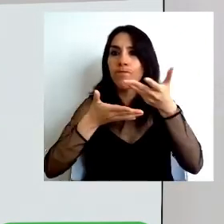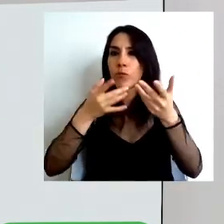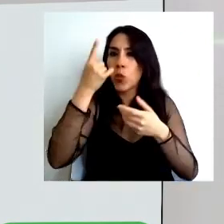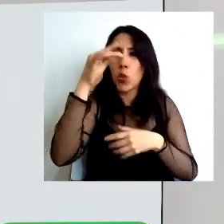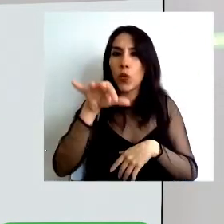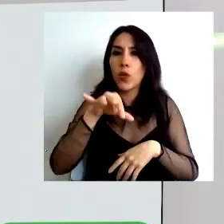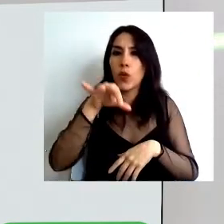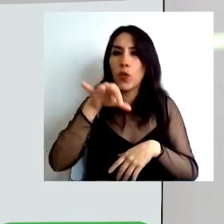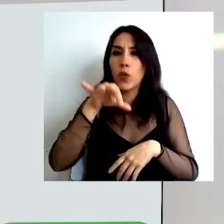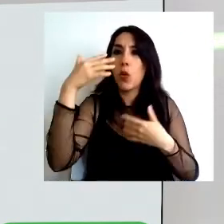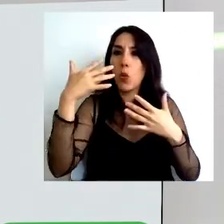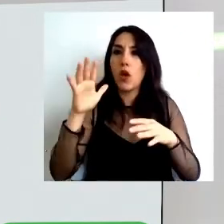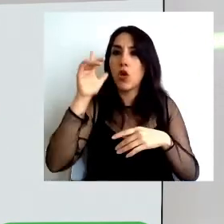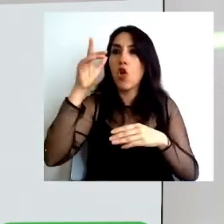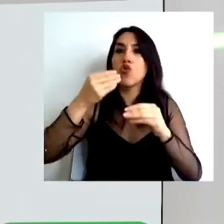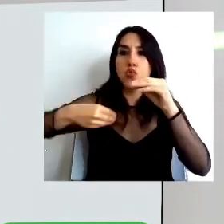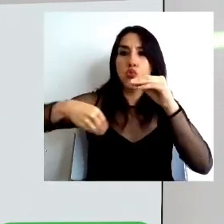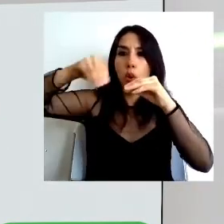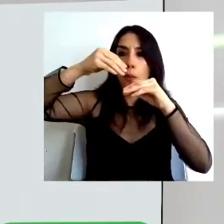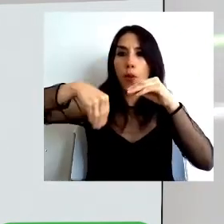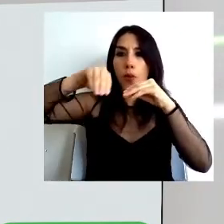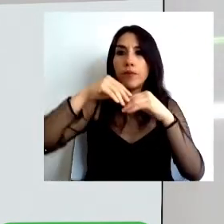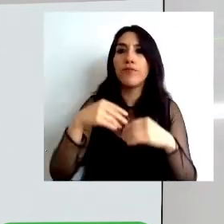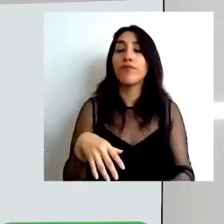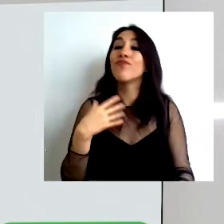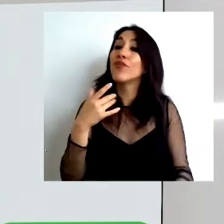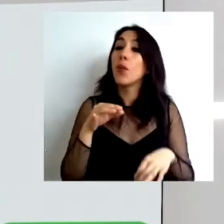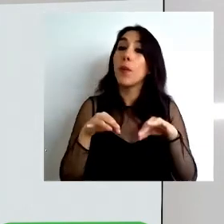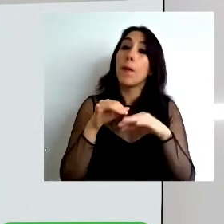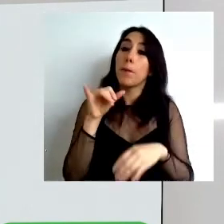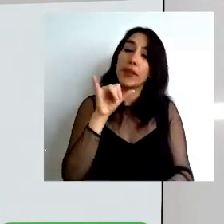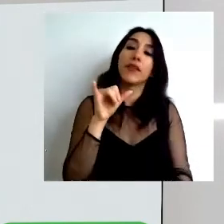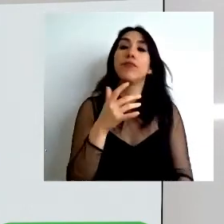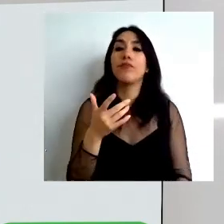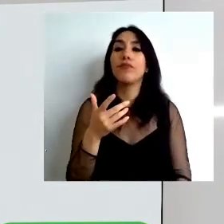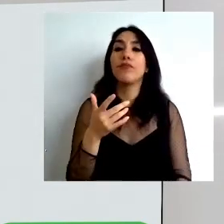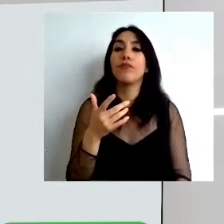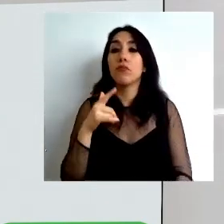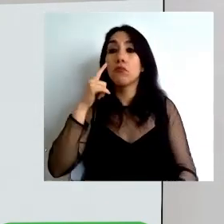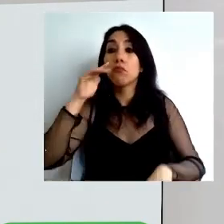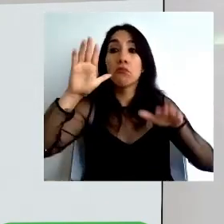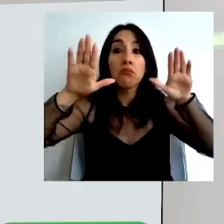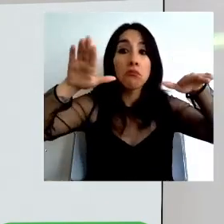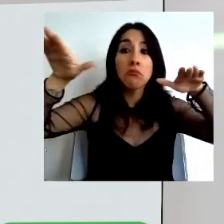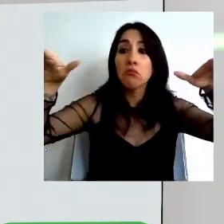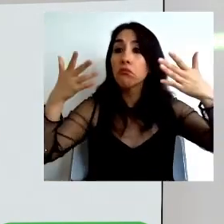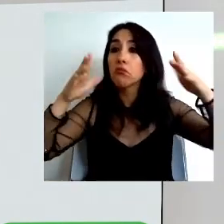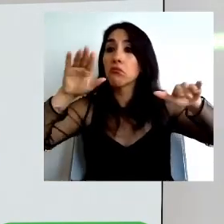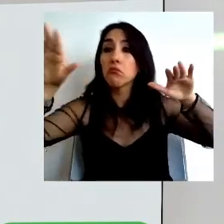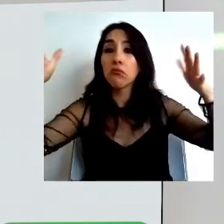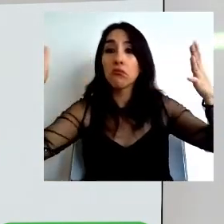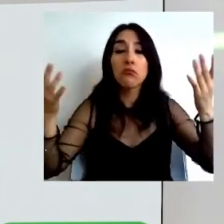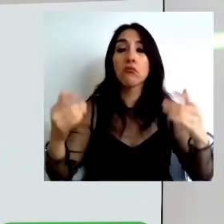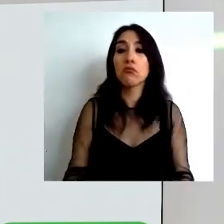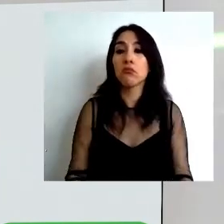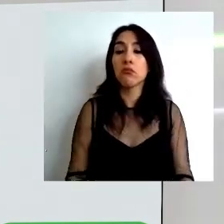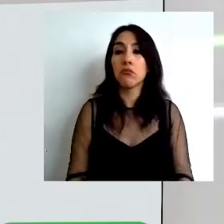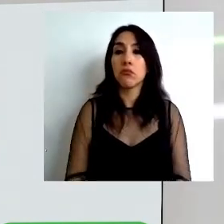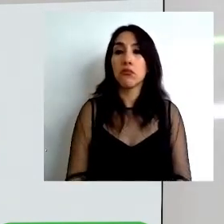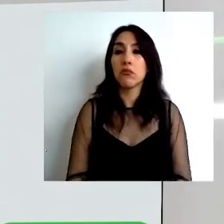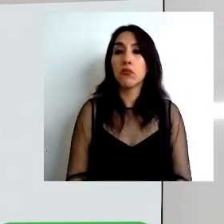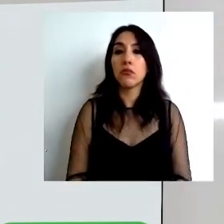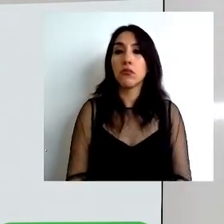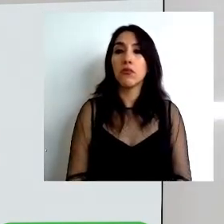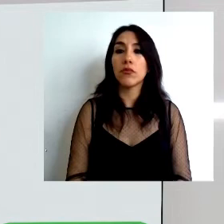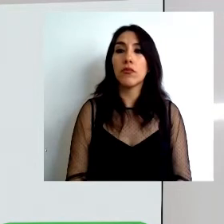approach. Market adoption is the last possibility, where you ensure that your innovation is picked up on the commercial